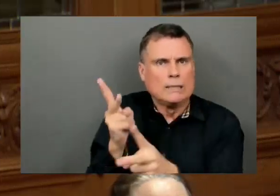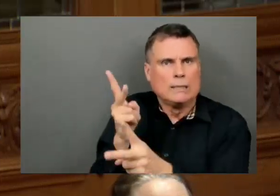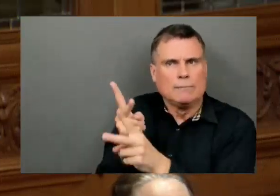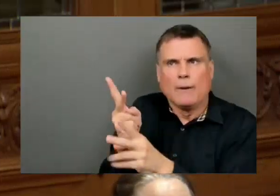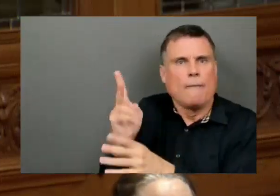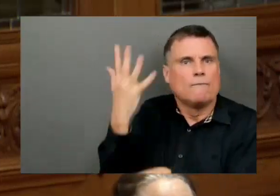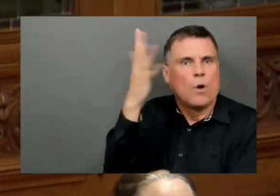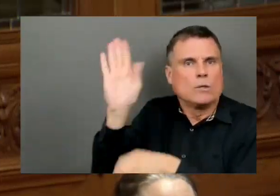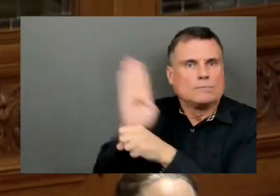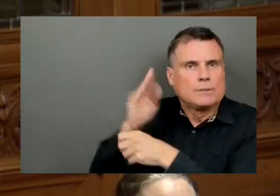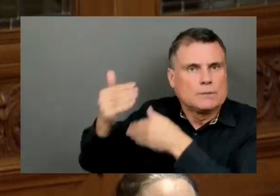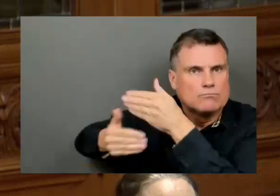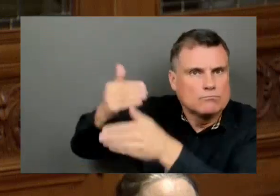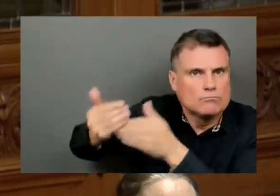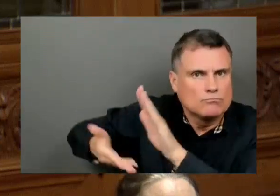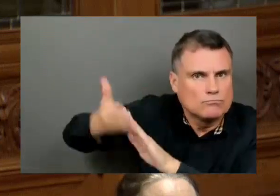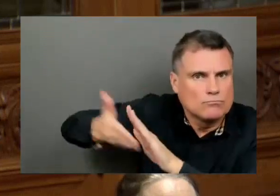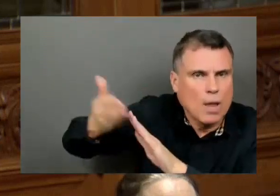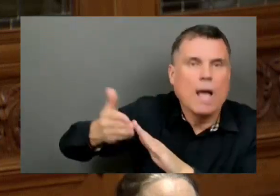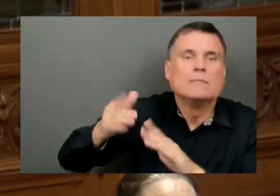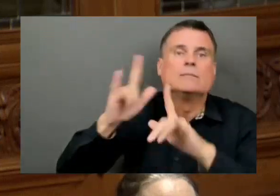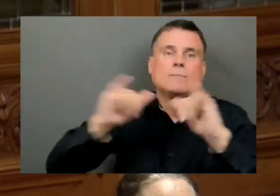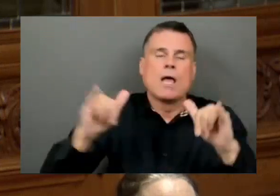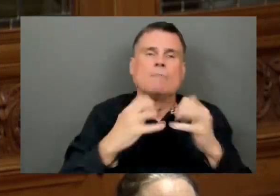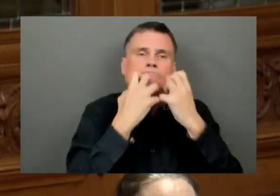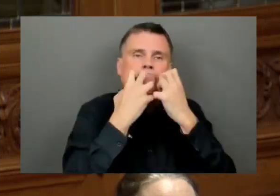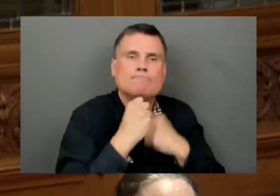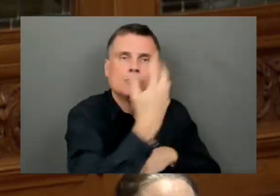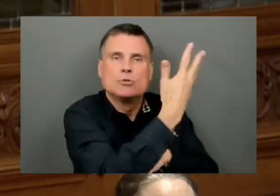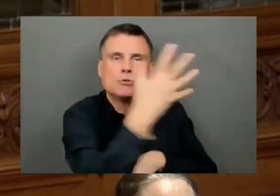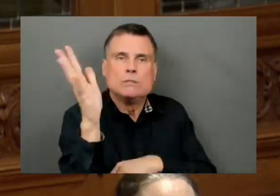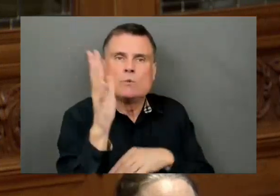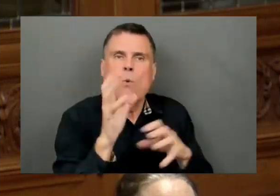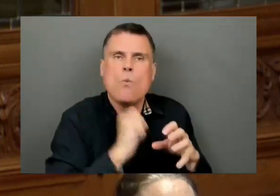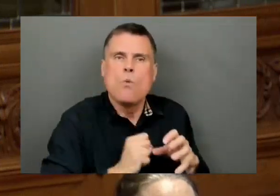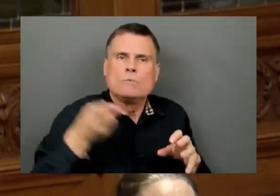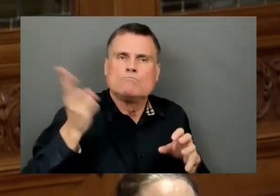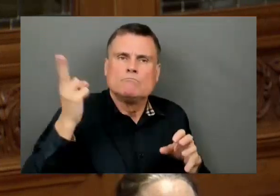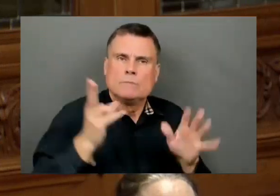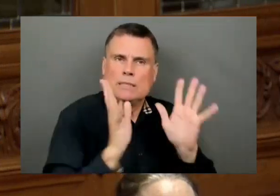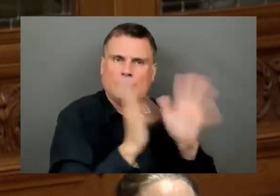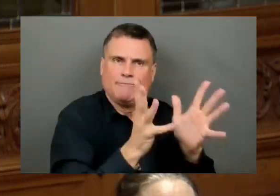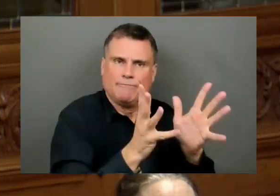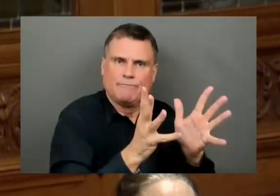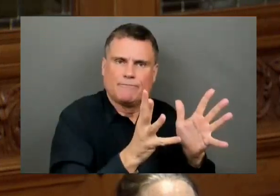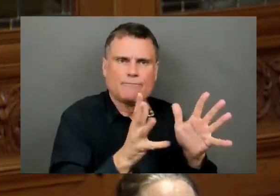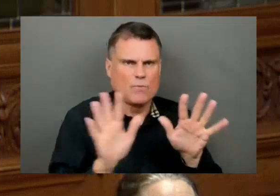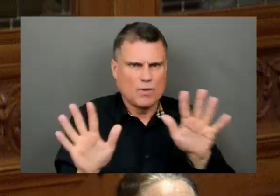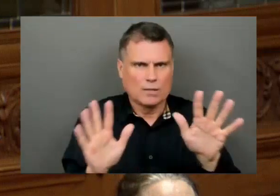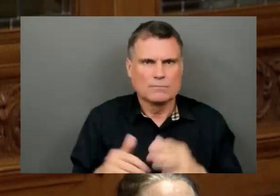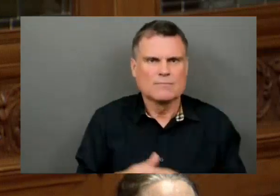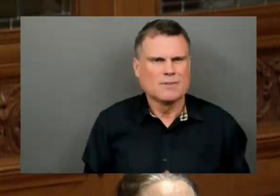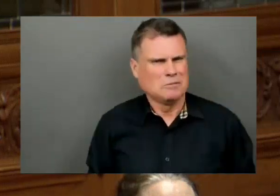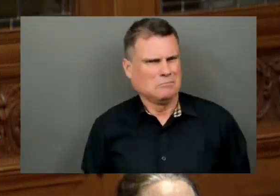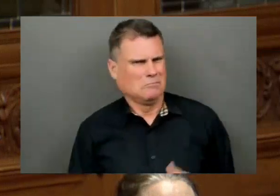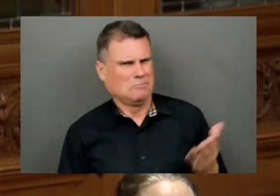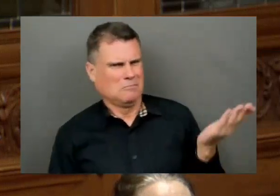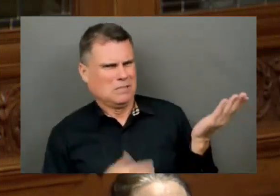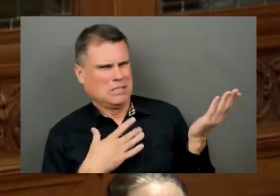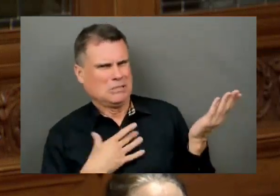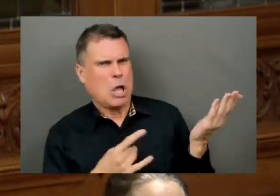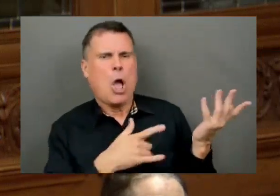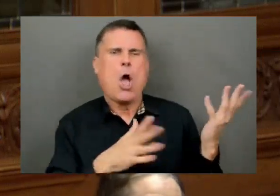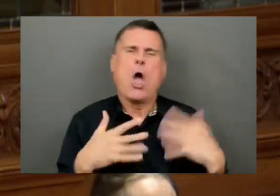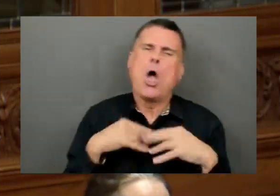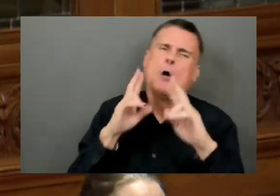fascinating how the government will say it respects the decisions of First Nations, but the nations that have said that they don't want logging of